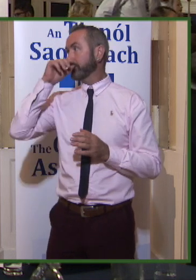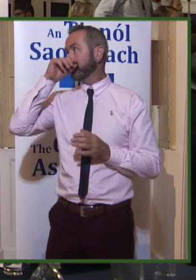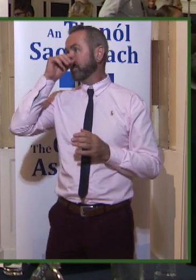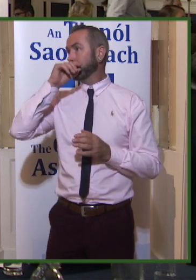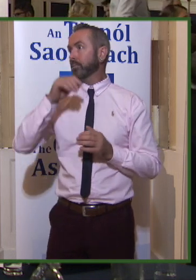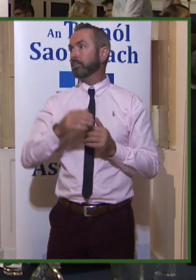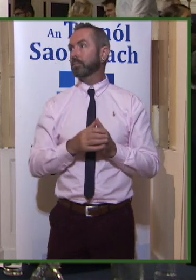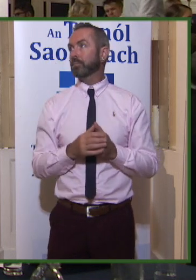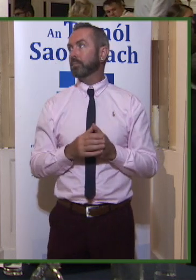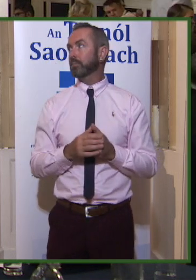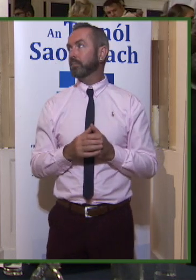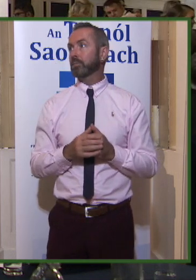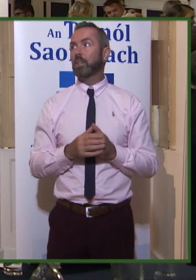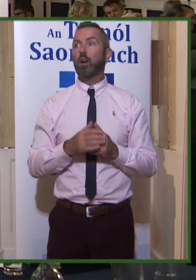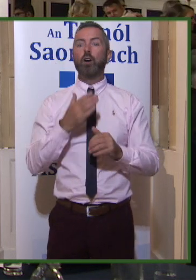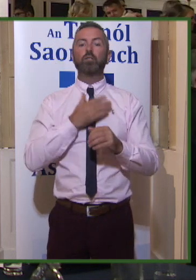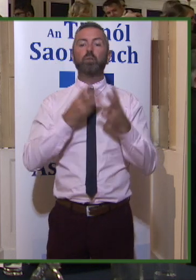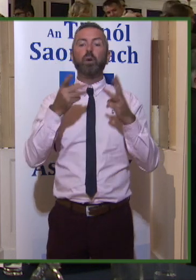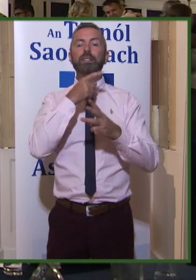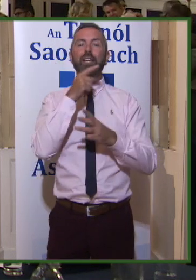God, it's tough work. You're all doing a great job, guys.